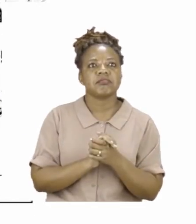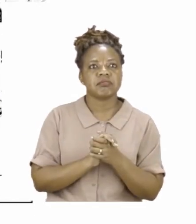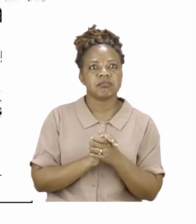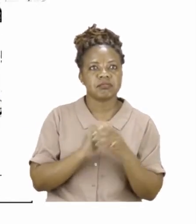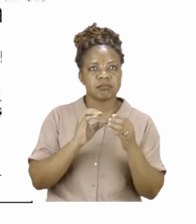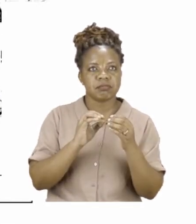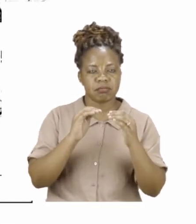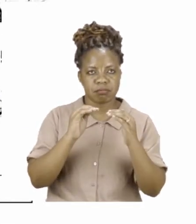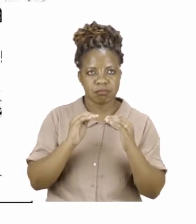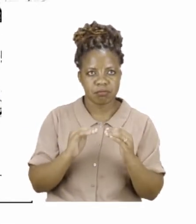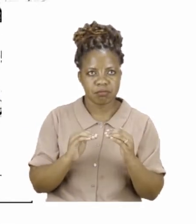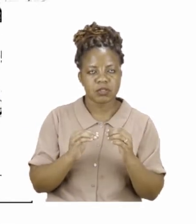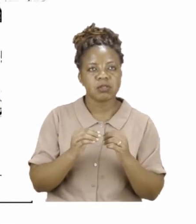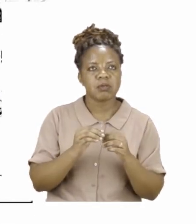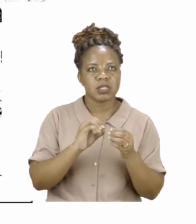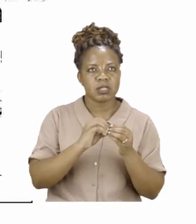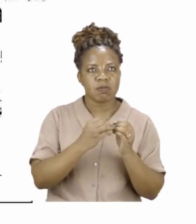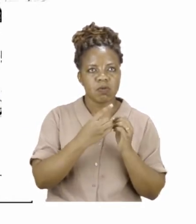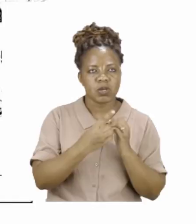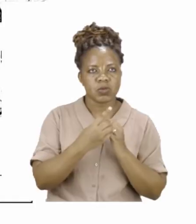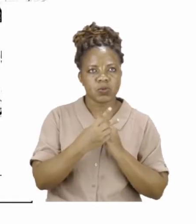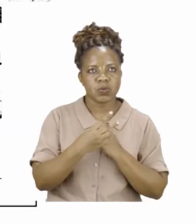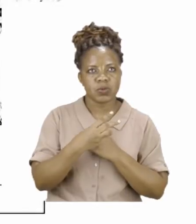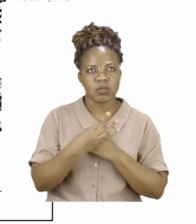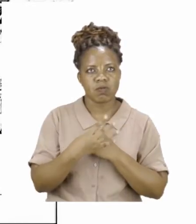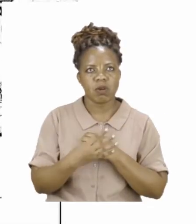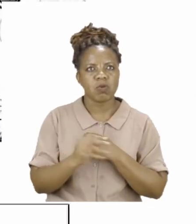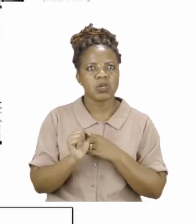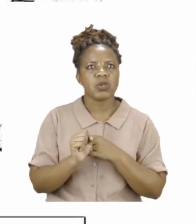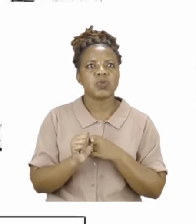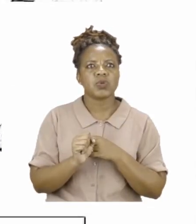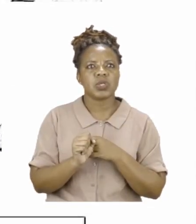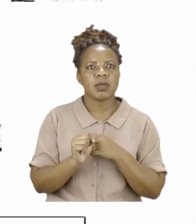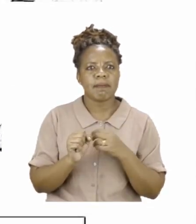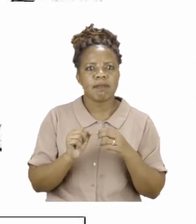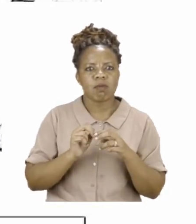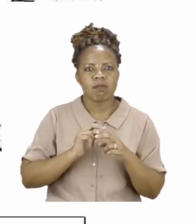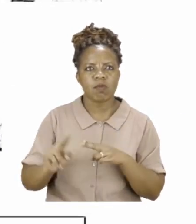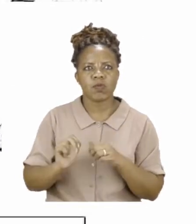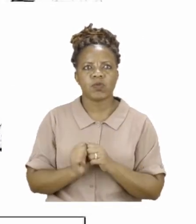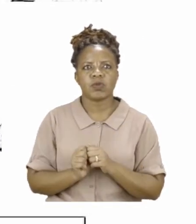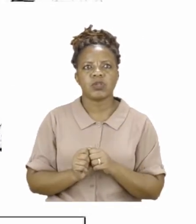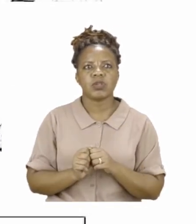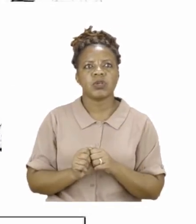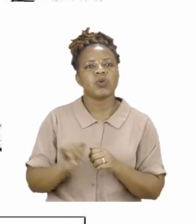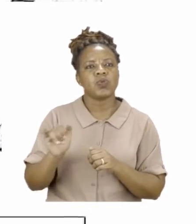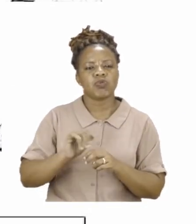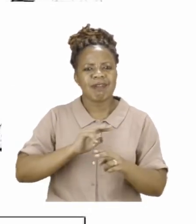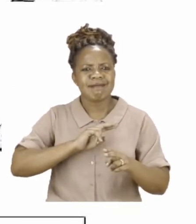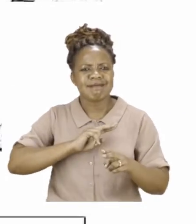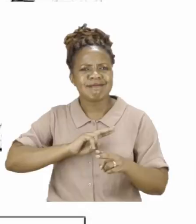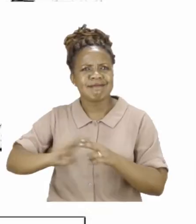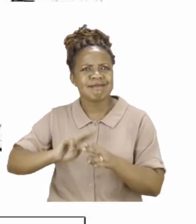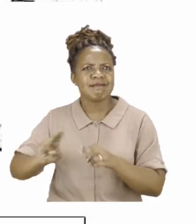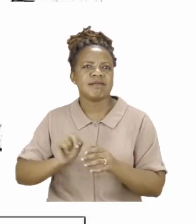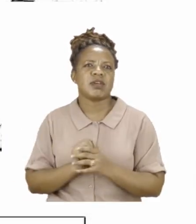the quickest, which one is the fastest, which one is the slowest,